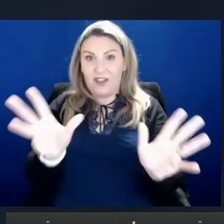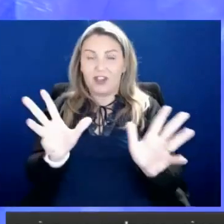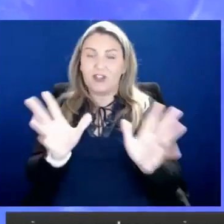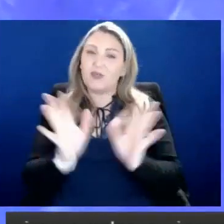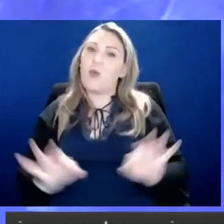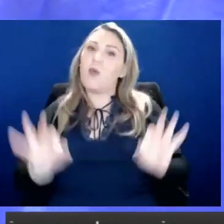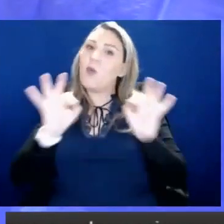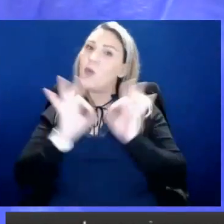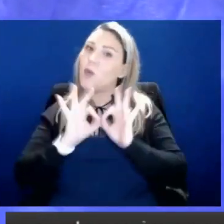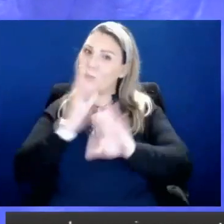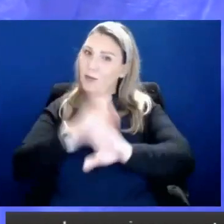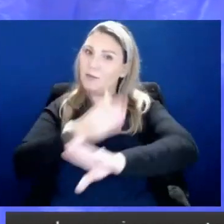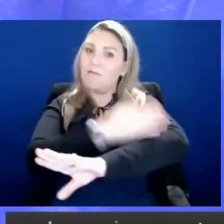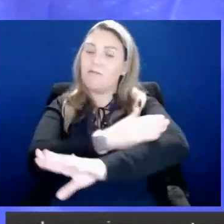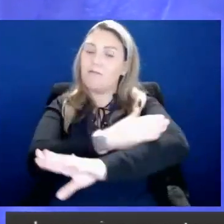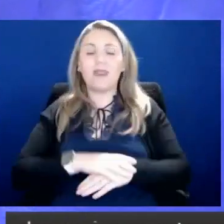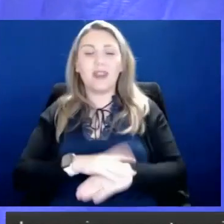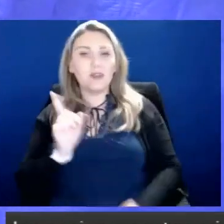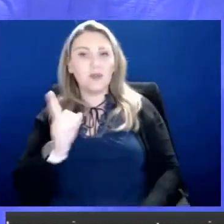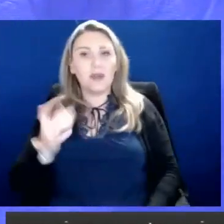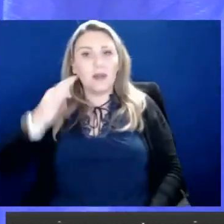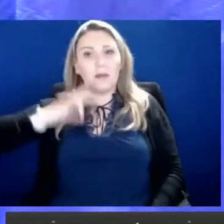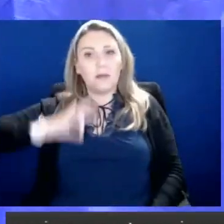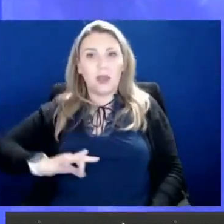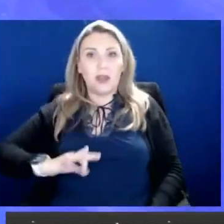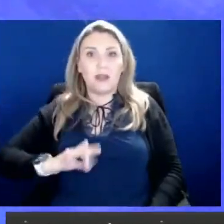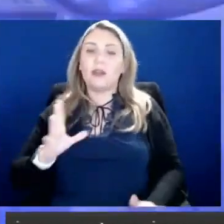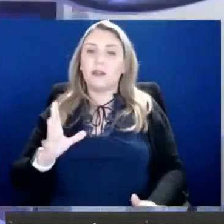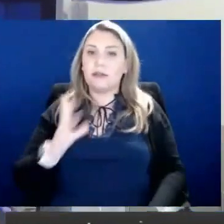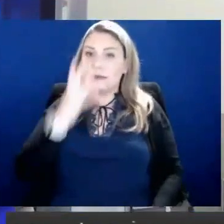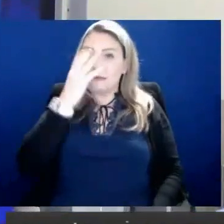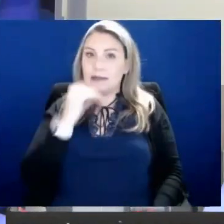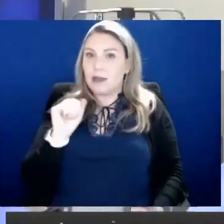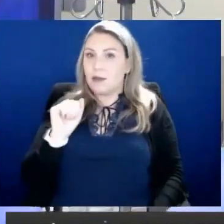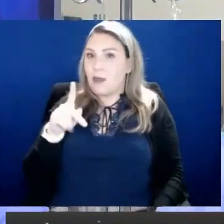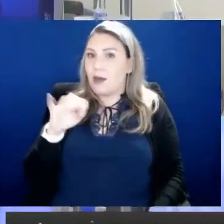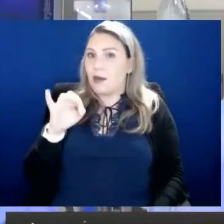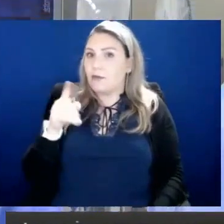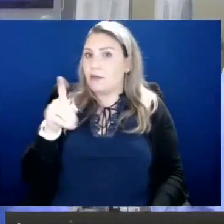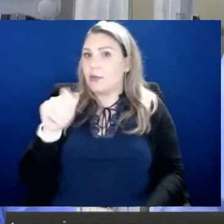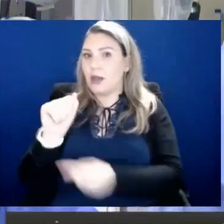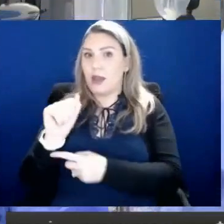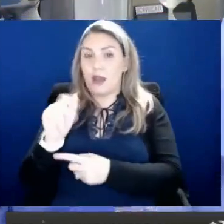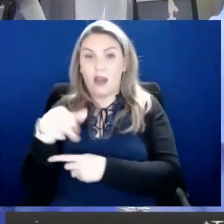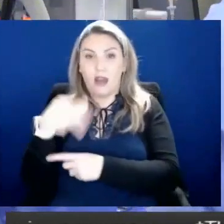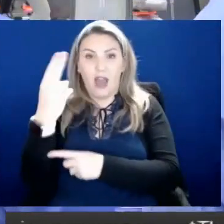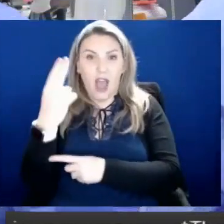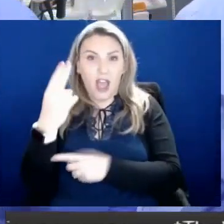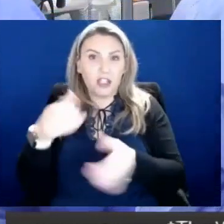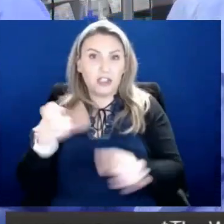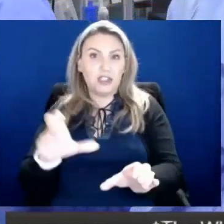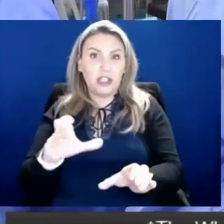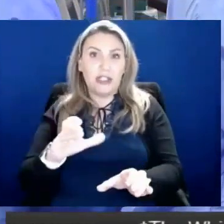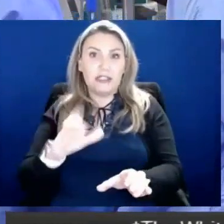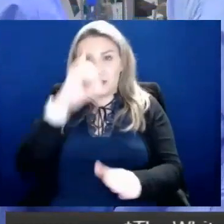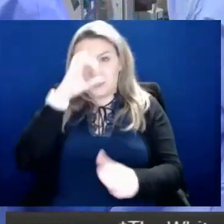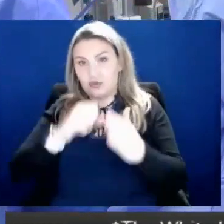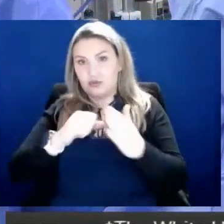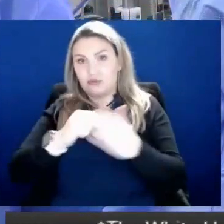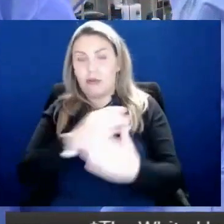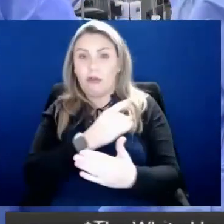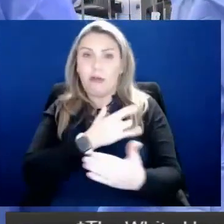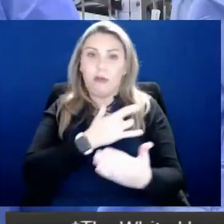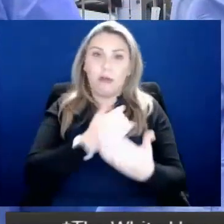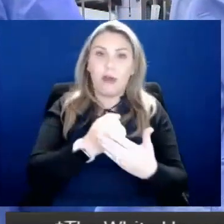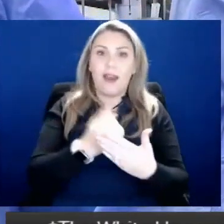the benefits really set in, because with sleep apnea, you run the risk of, higher chances of stroke and cardiac-related issues. I'm looking forward to